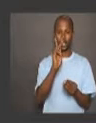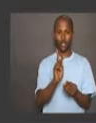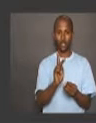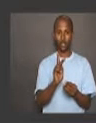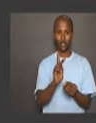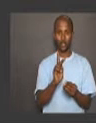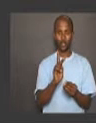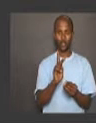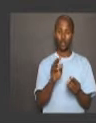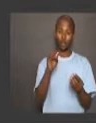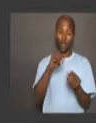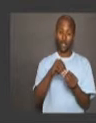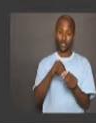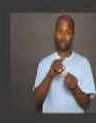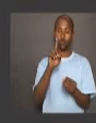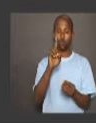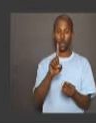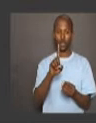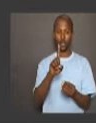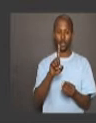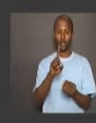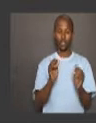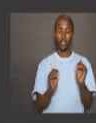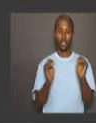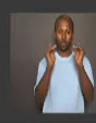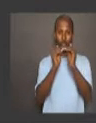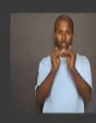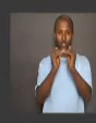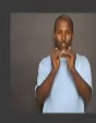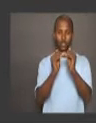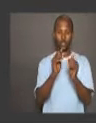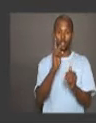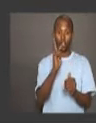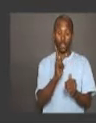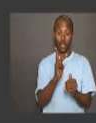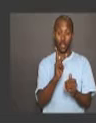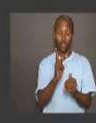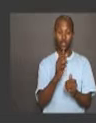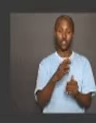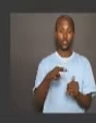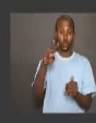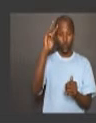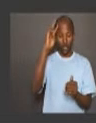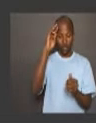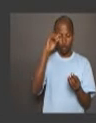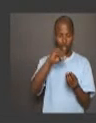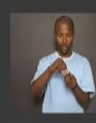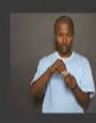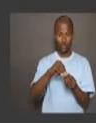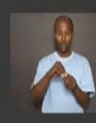2k plus 1 equals k squared